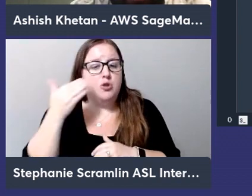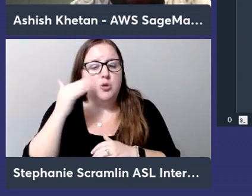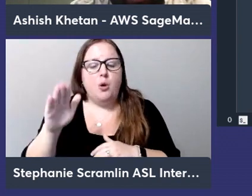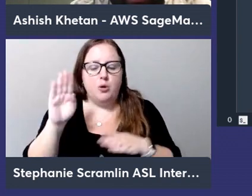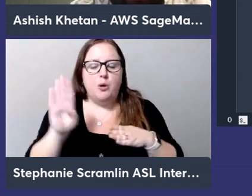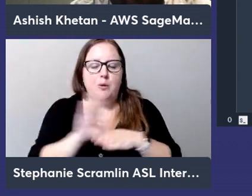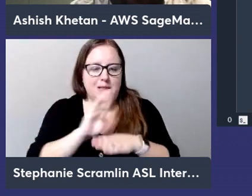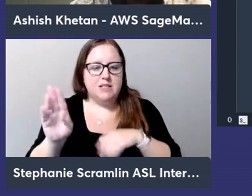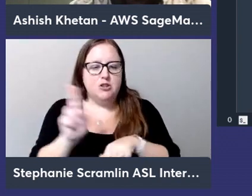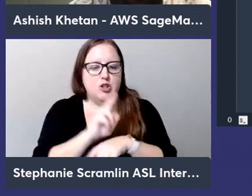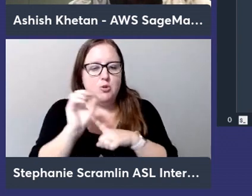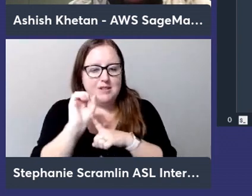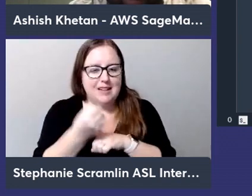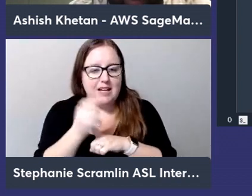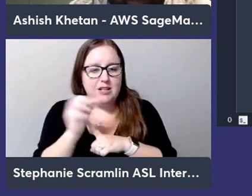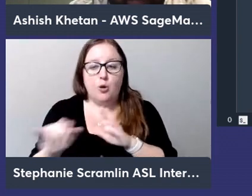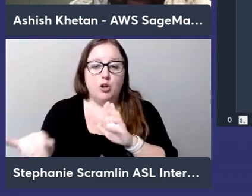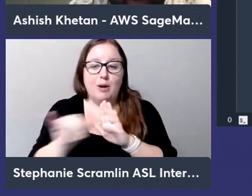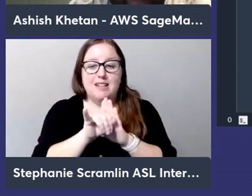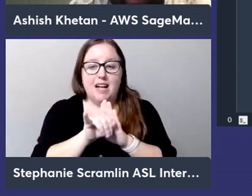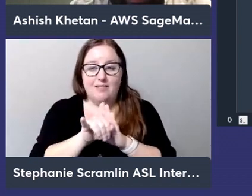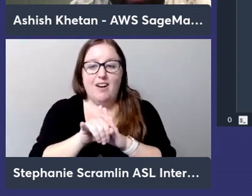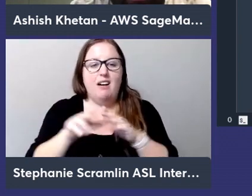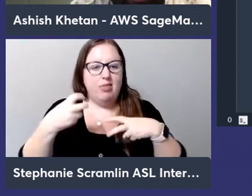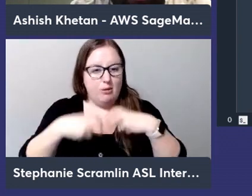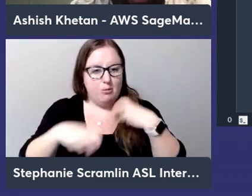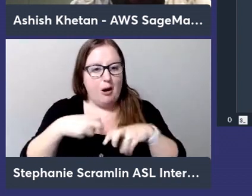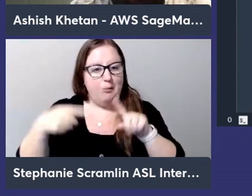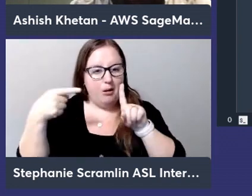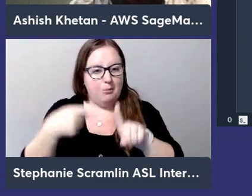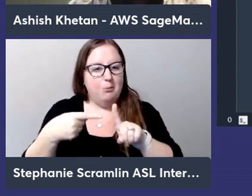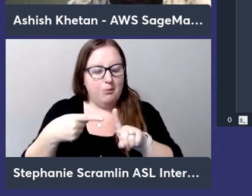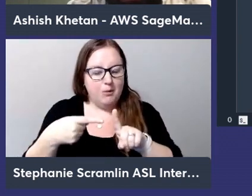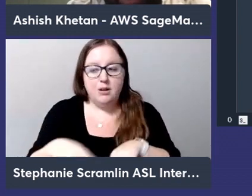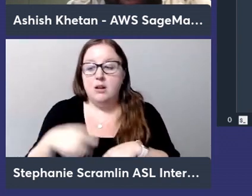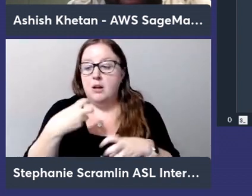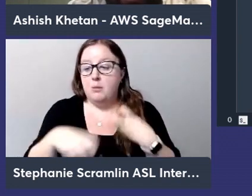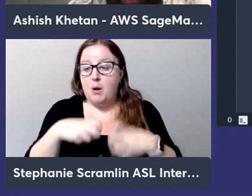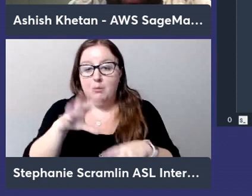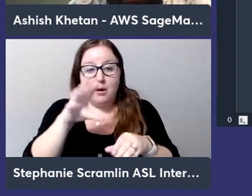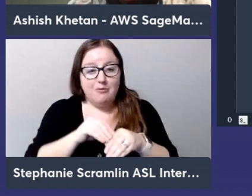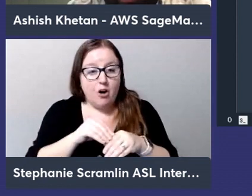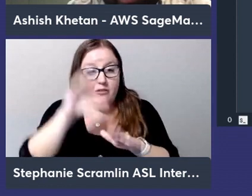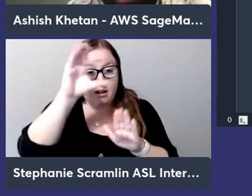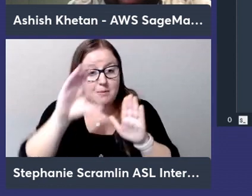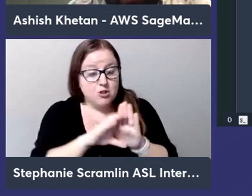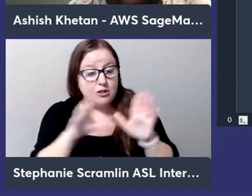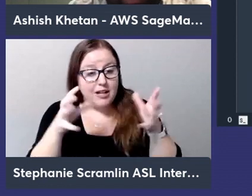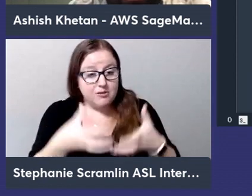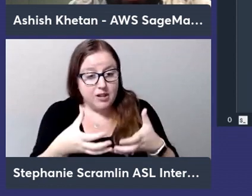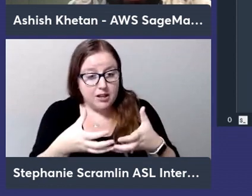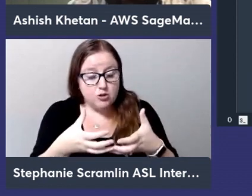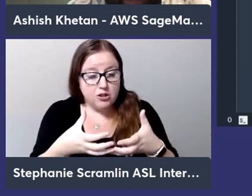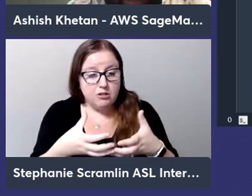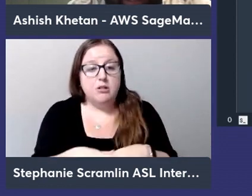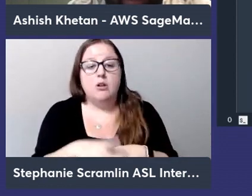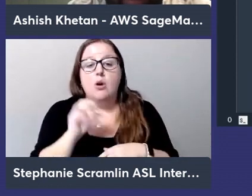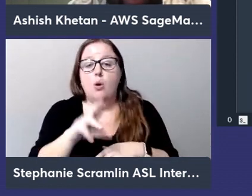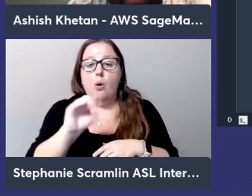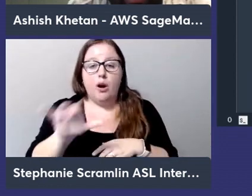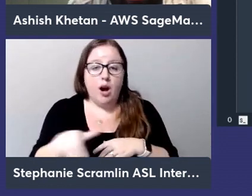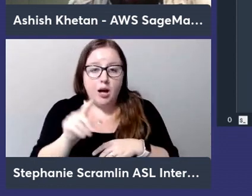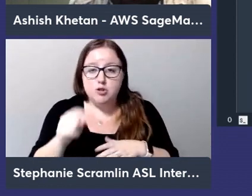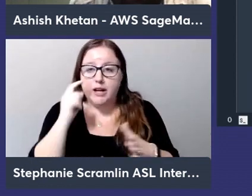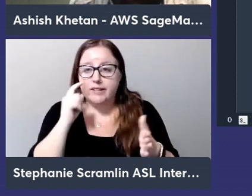case, or you identify the core problem. Like, is your problem involving image classification or text classification or object